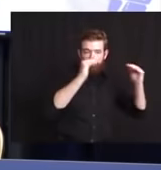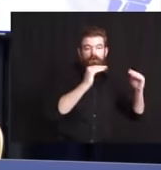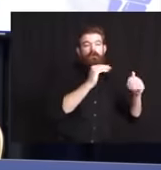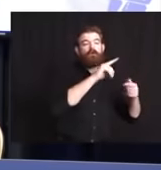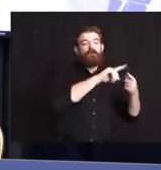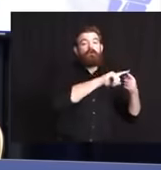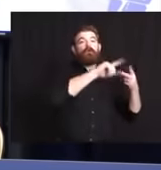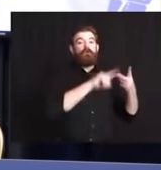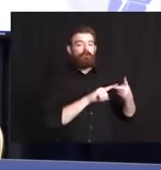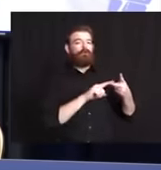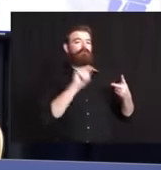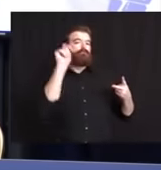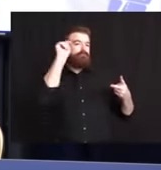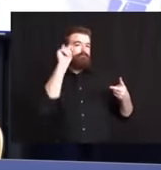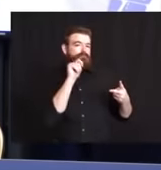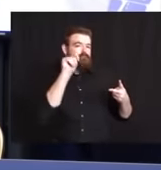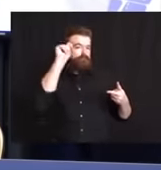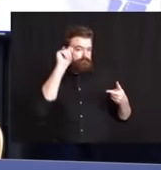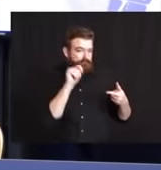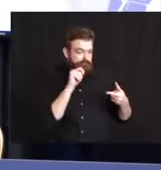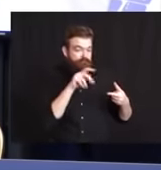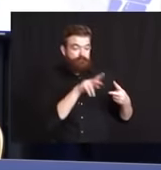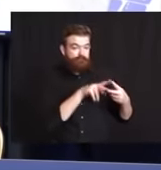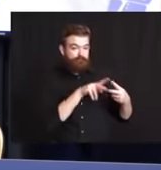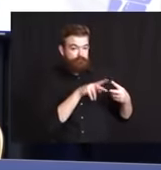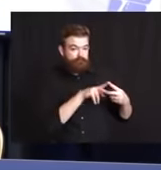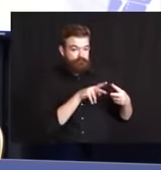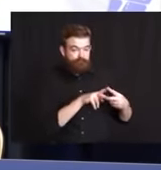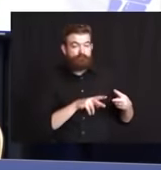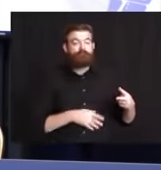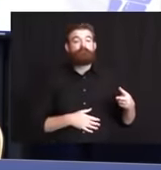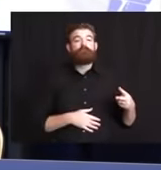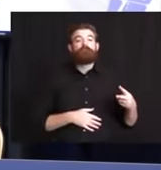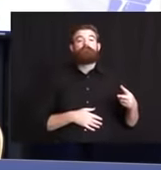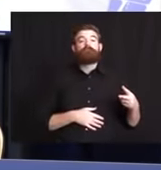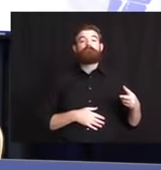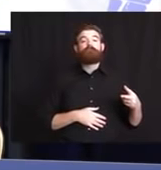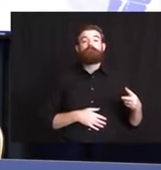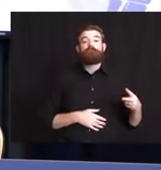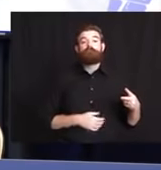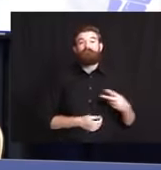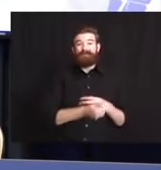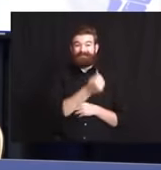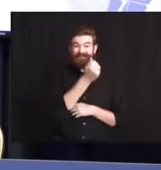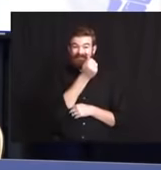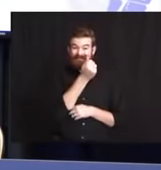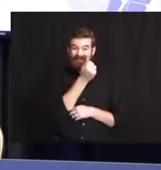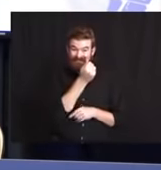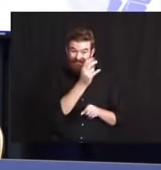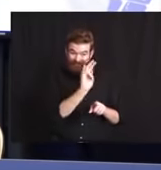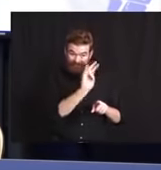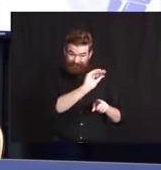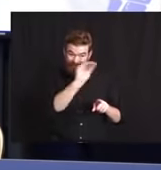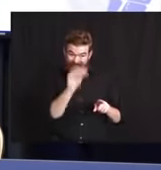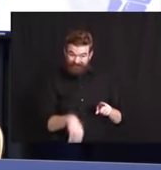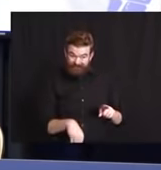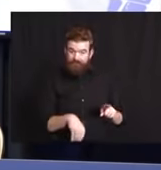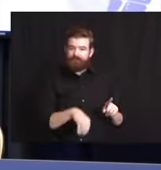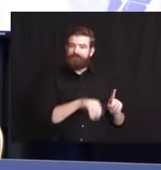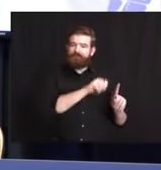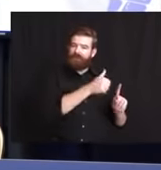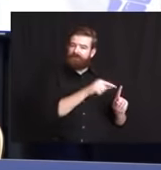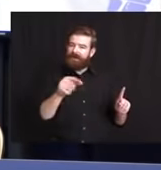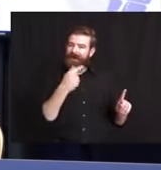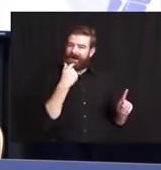were among 20 to 29-year-old residents, and about 17% are among 10 to 19-year-olds.